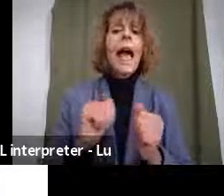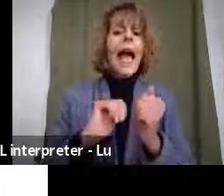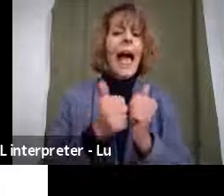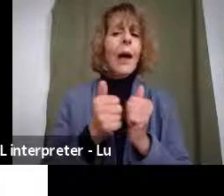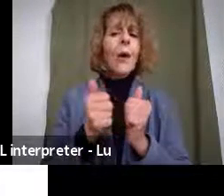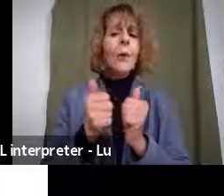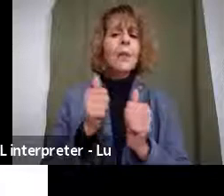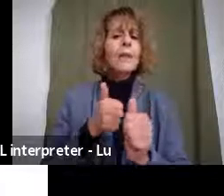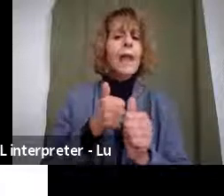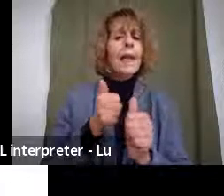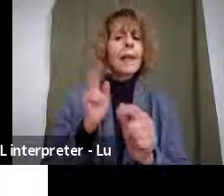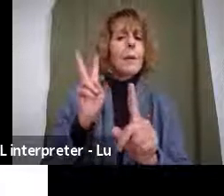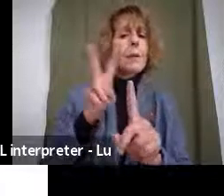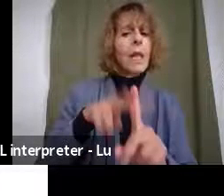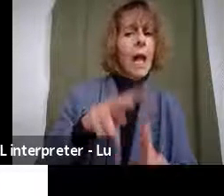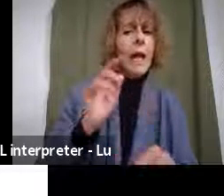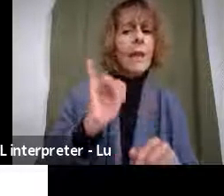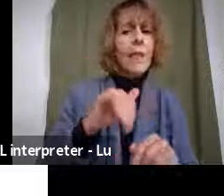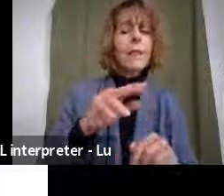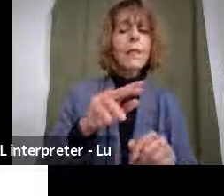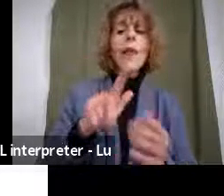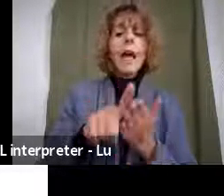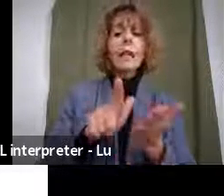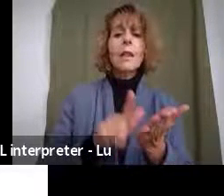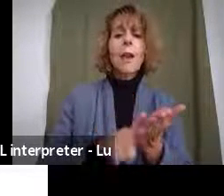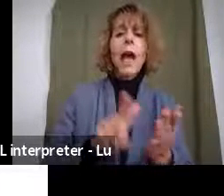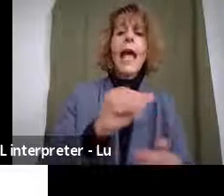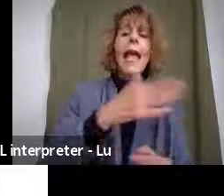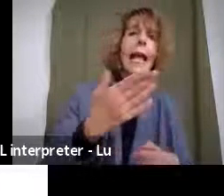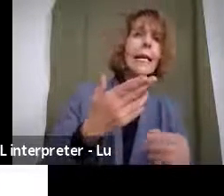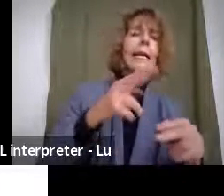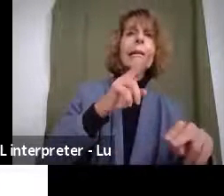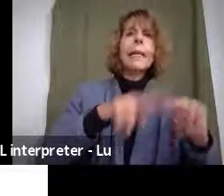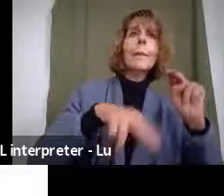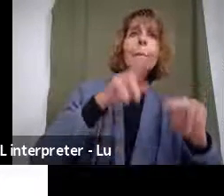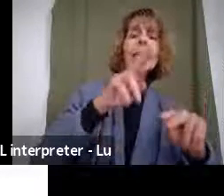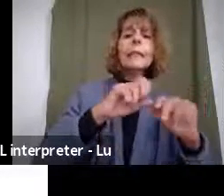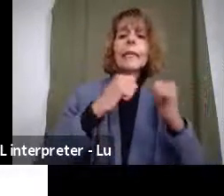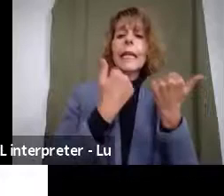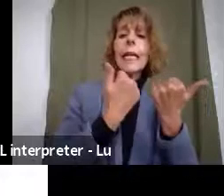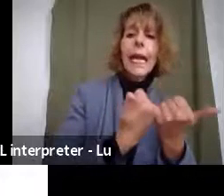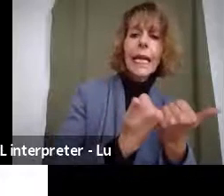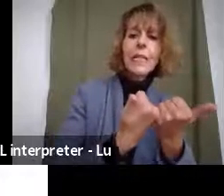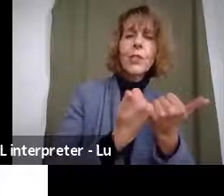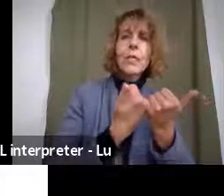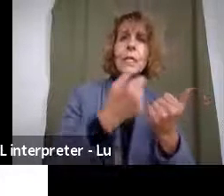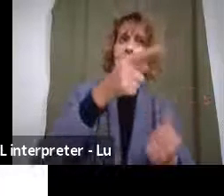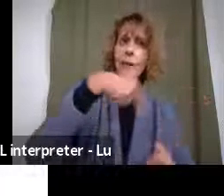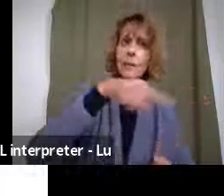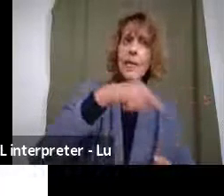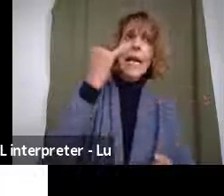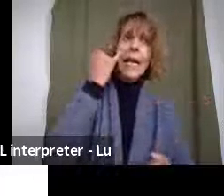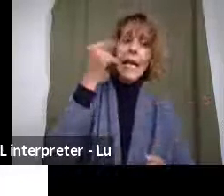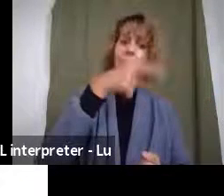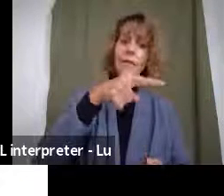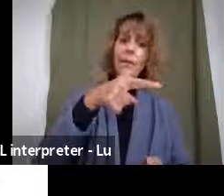So Section 504 applies to any federal agency and then any organization